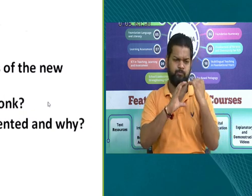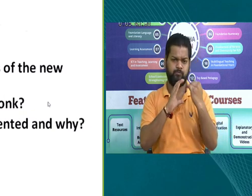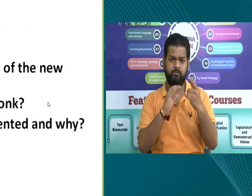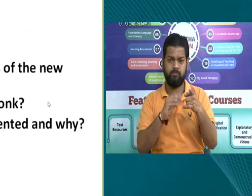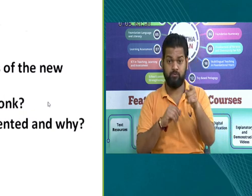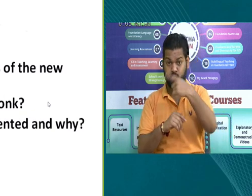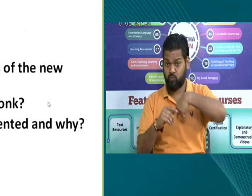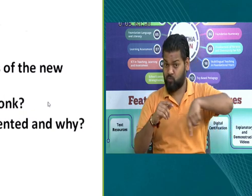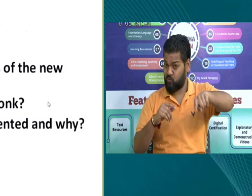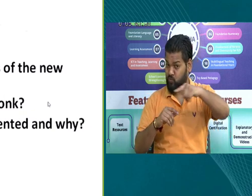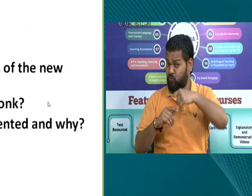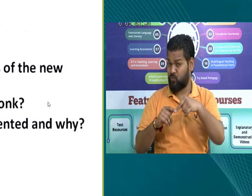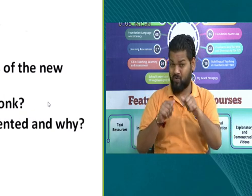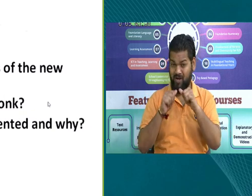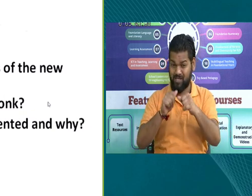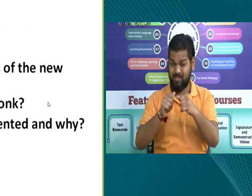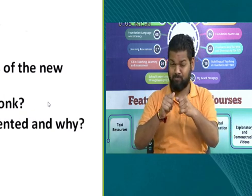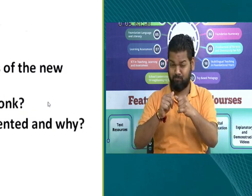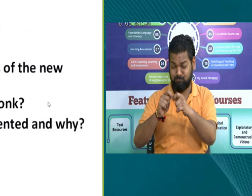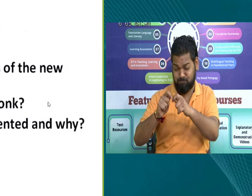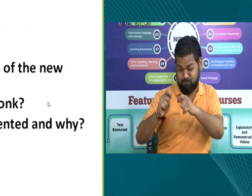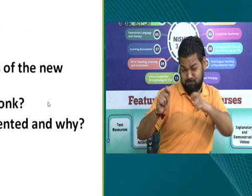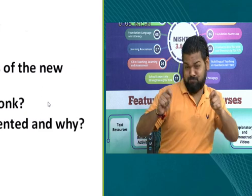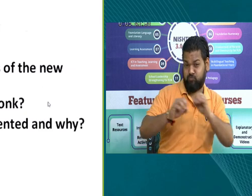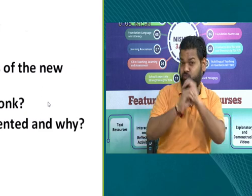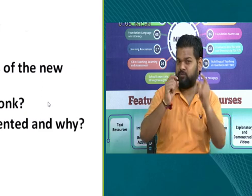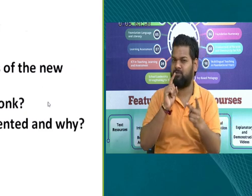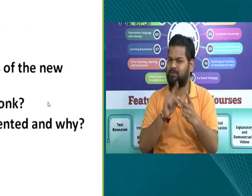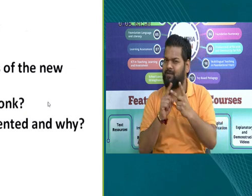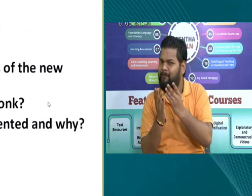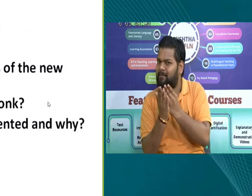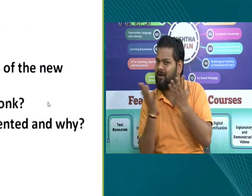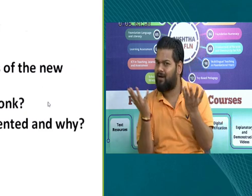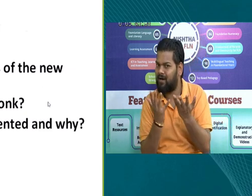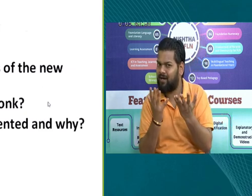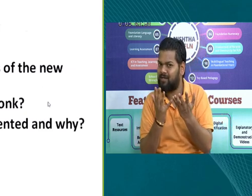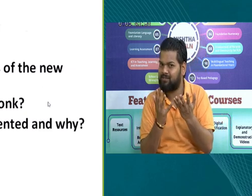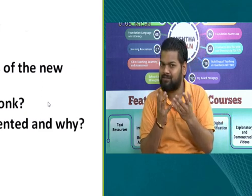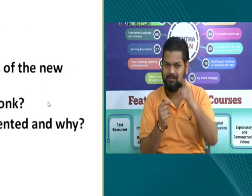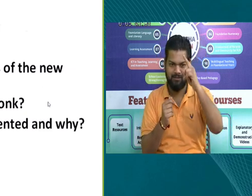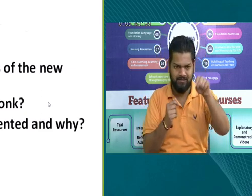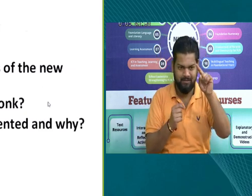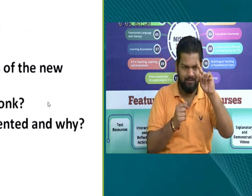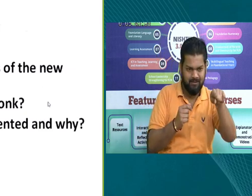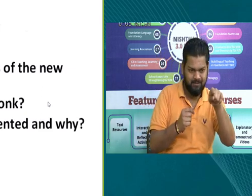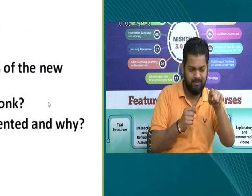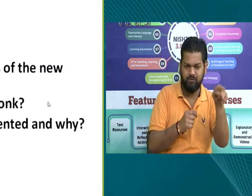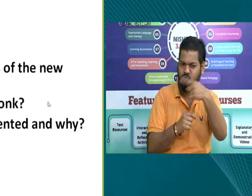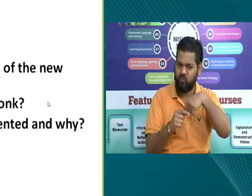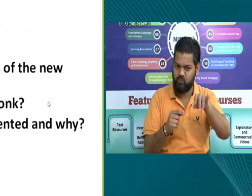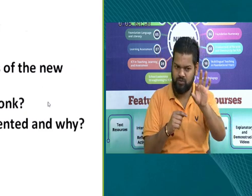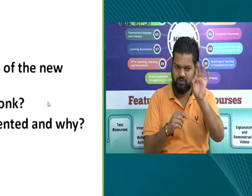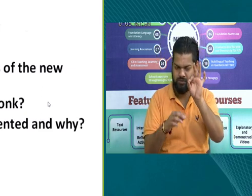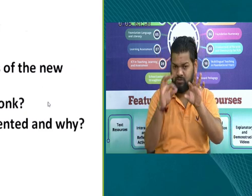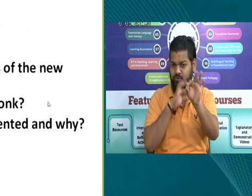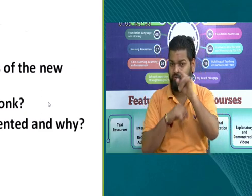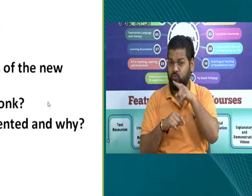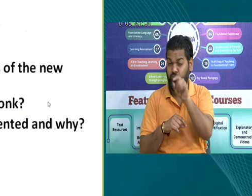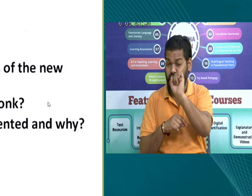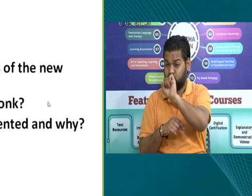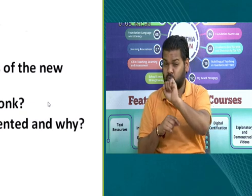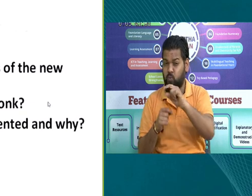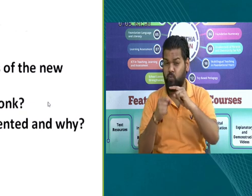Answers should not be very long. And the second part of the homework is true and false. There are four questions in